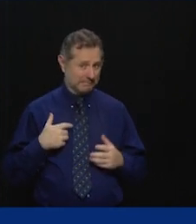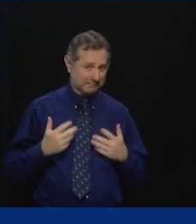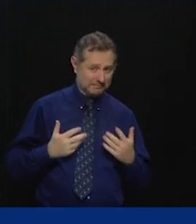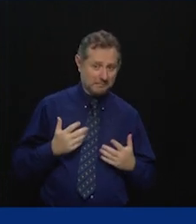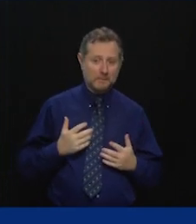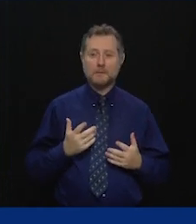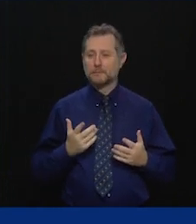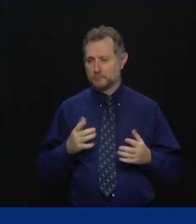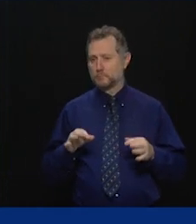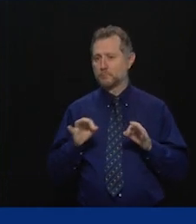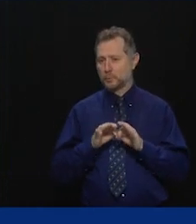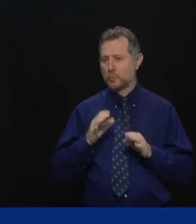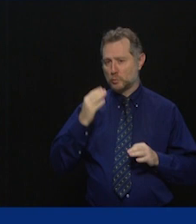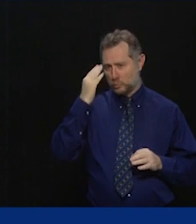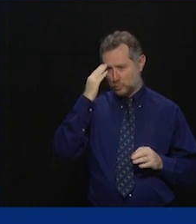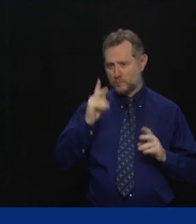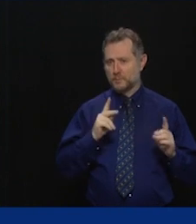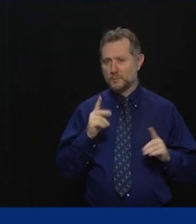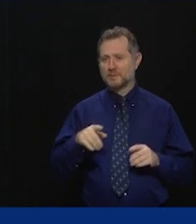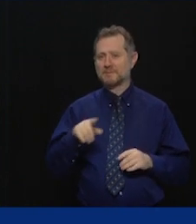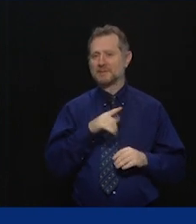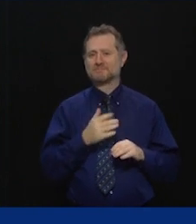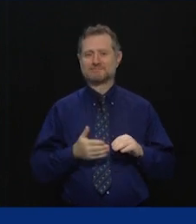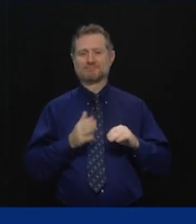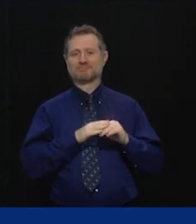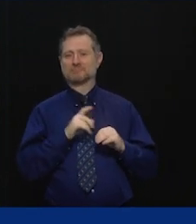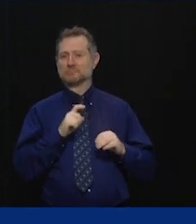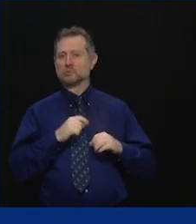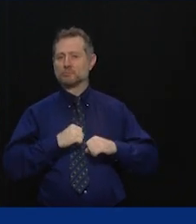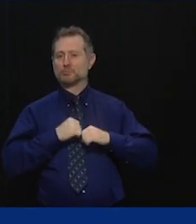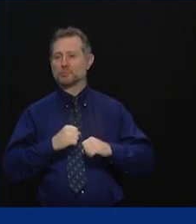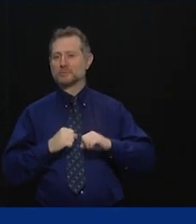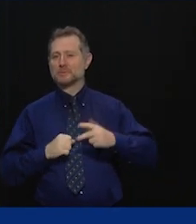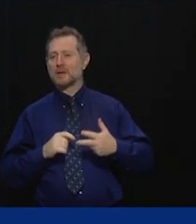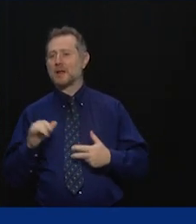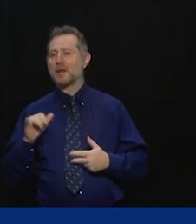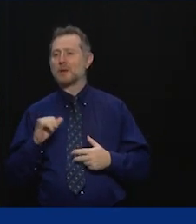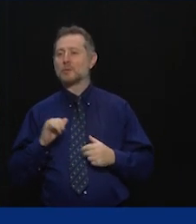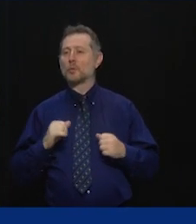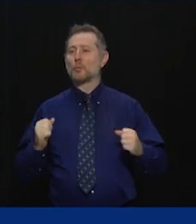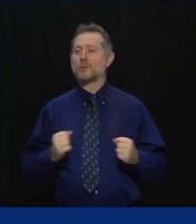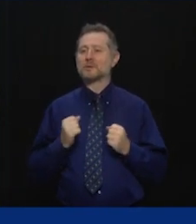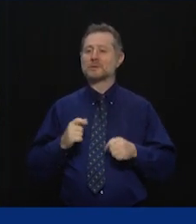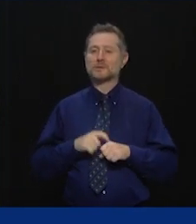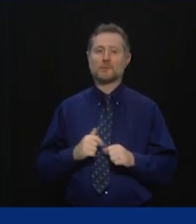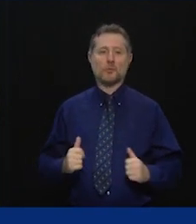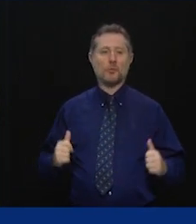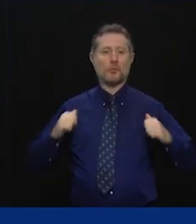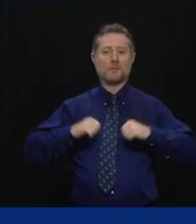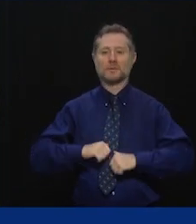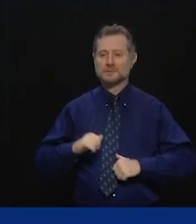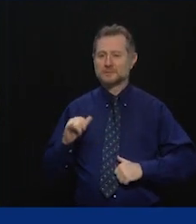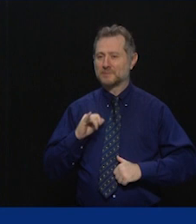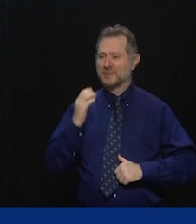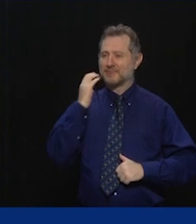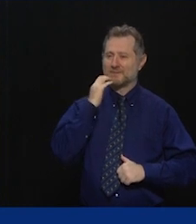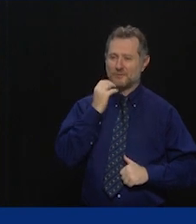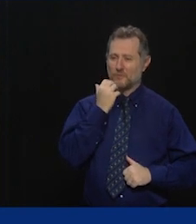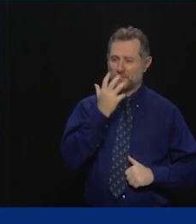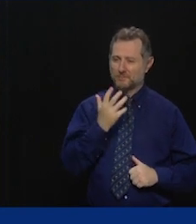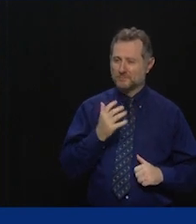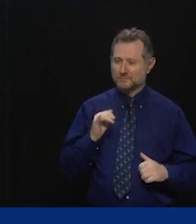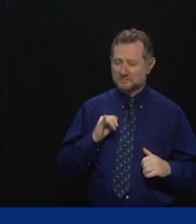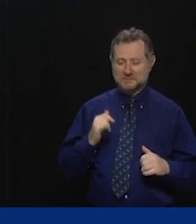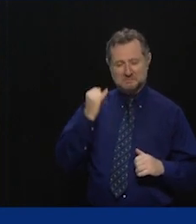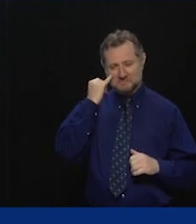this, just as that extra layer of protection, like putting on an extra winter coat as the weather starts getting colder. So we're going to we